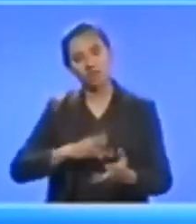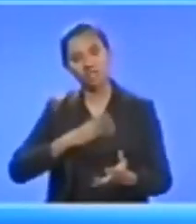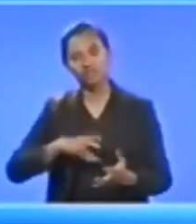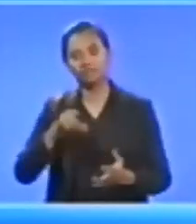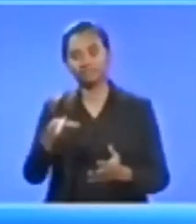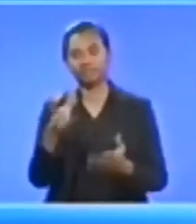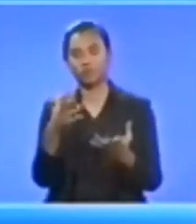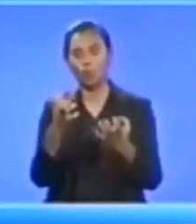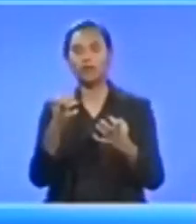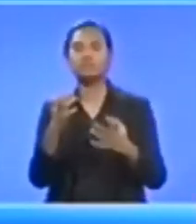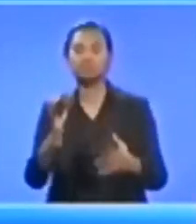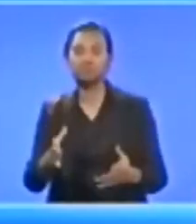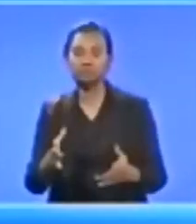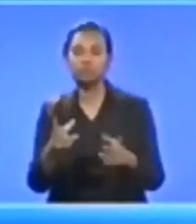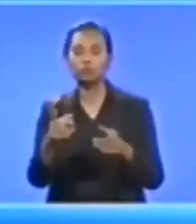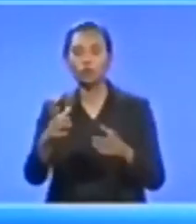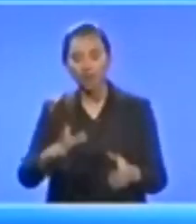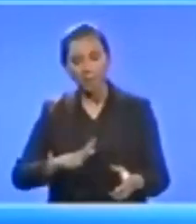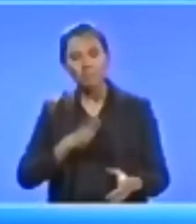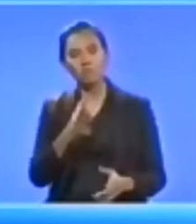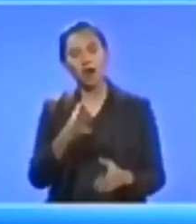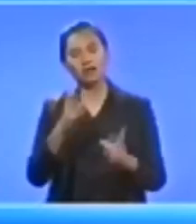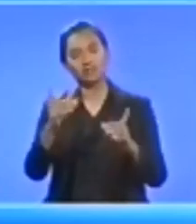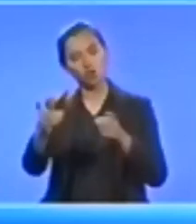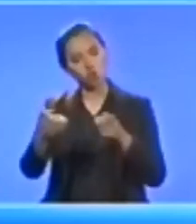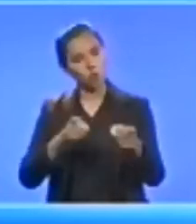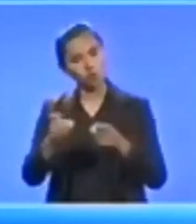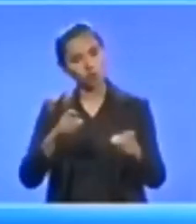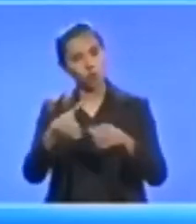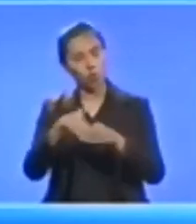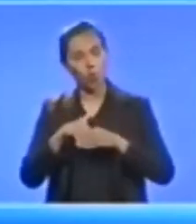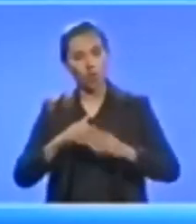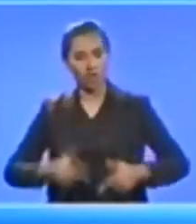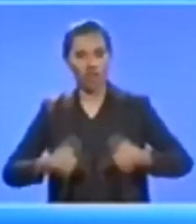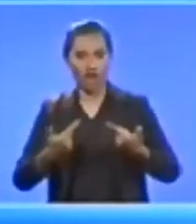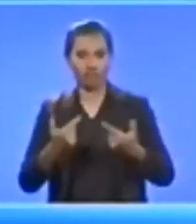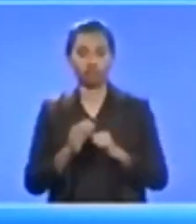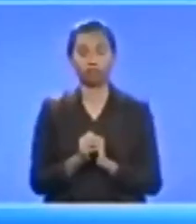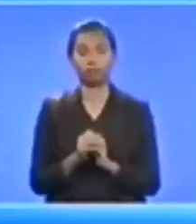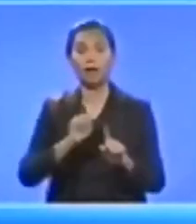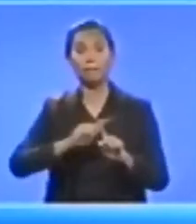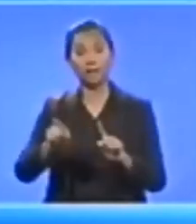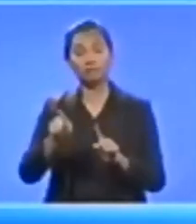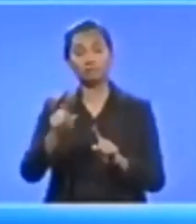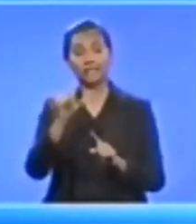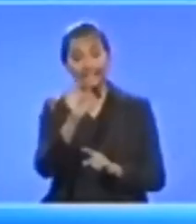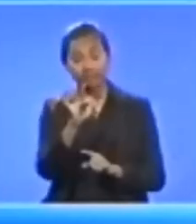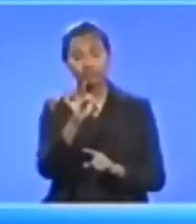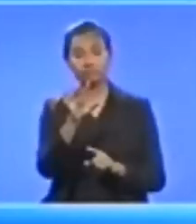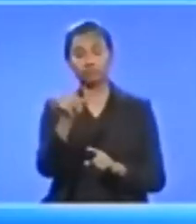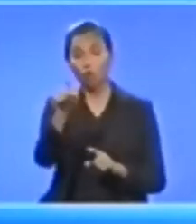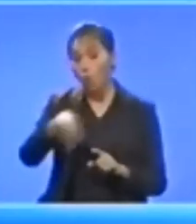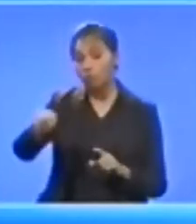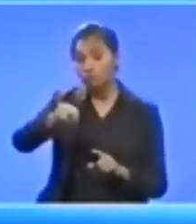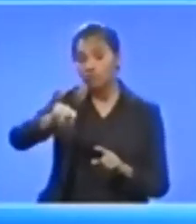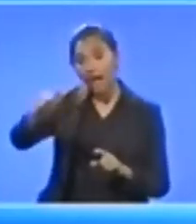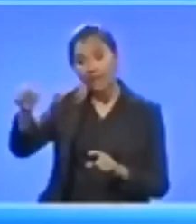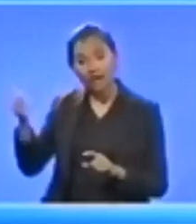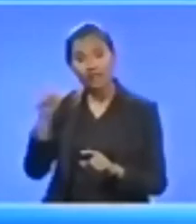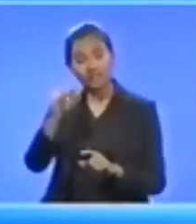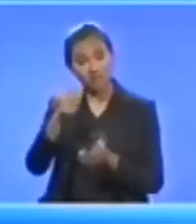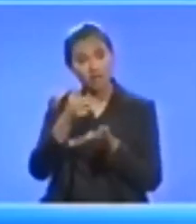over her own life. But for those who need help, We are committed to doing more for